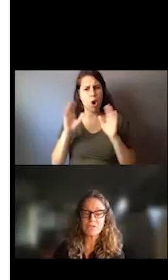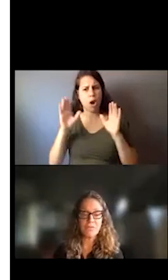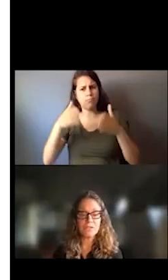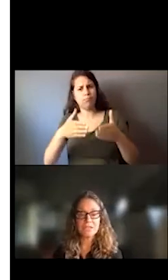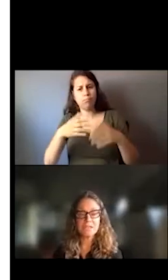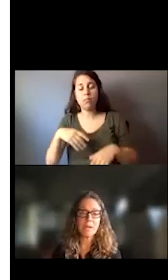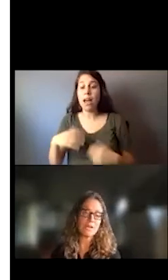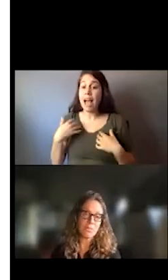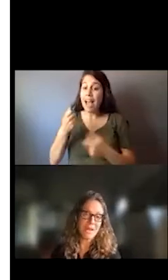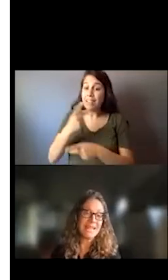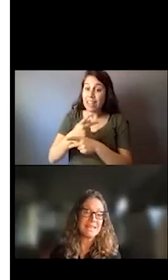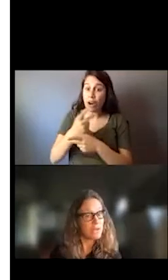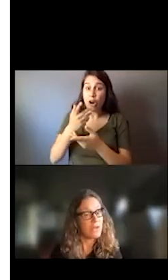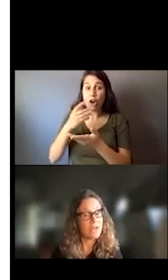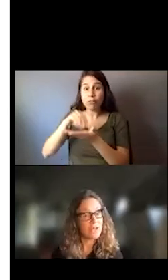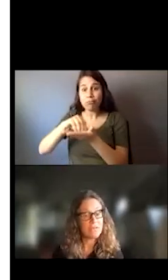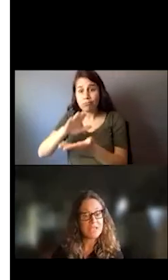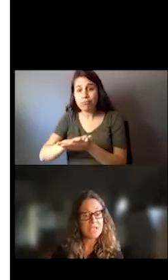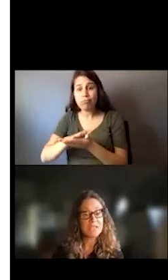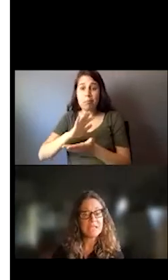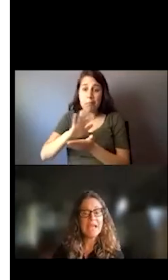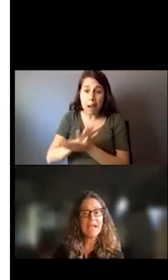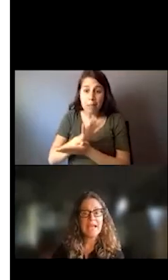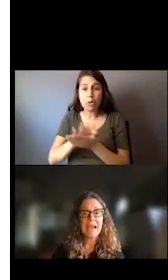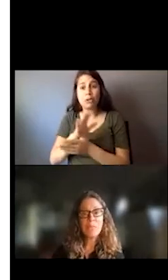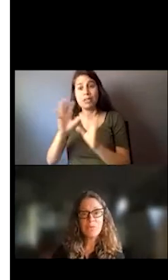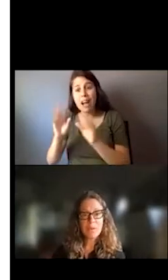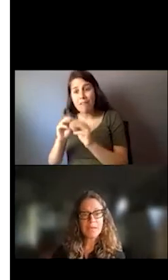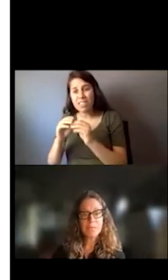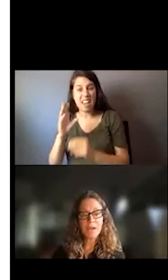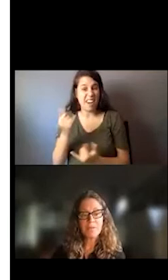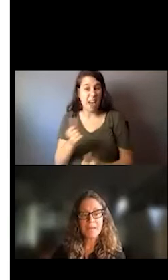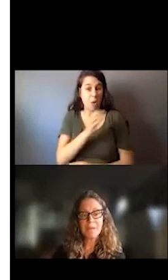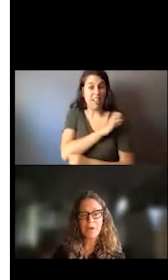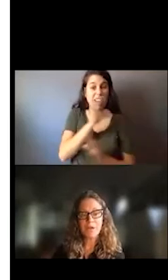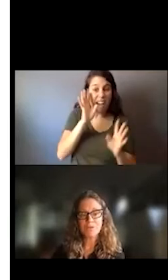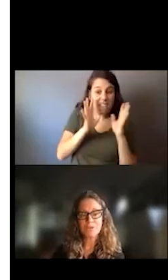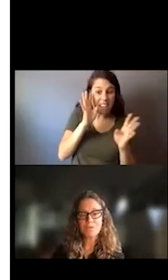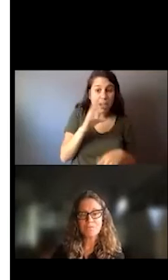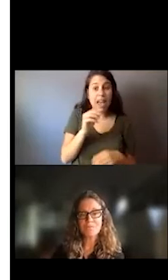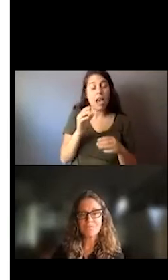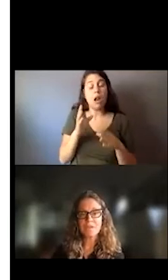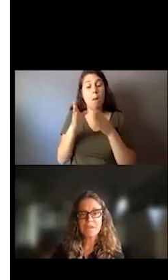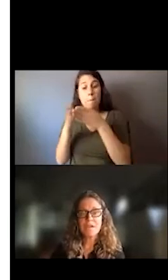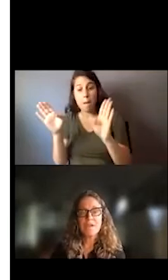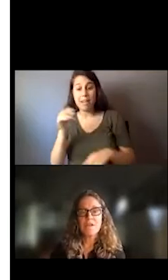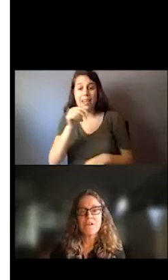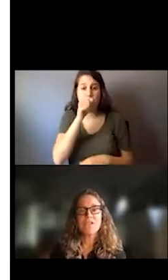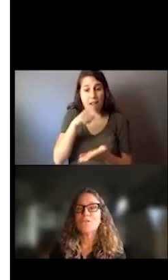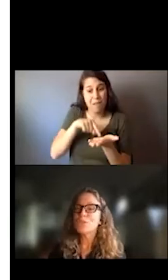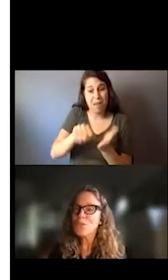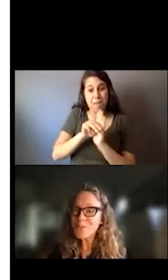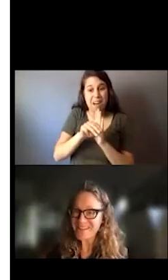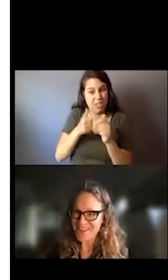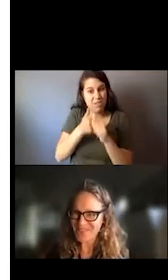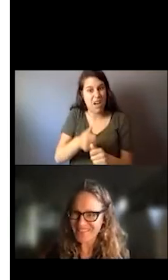reports, papers, conferences, but also many clinical innovations, and now both public and private payment models too.